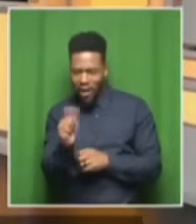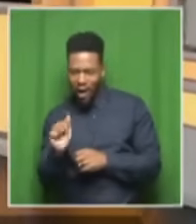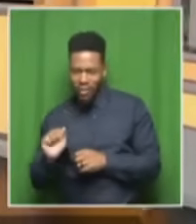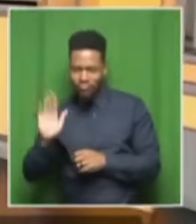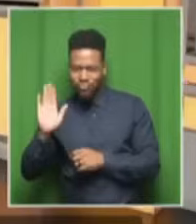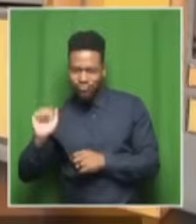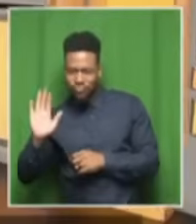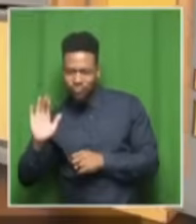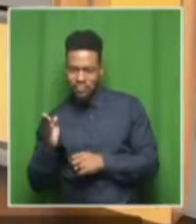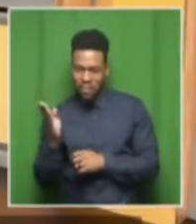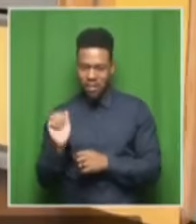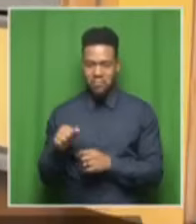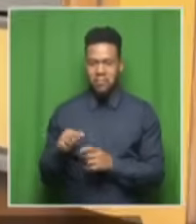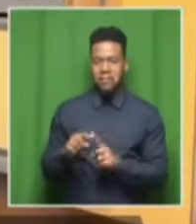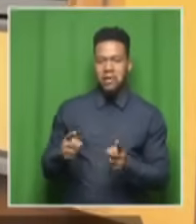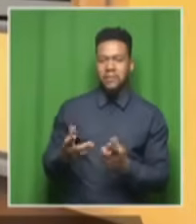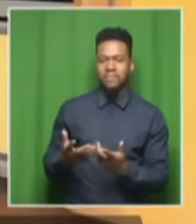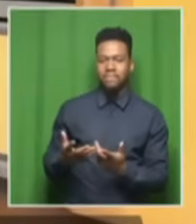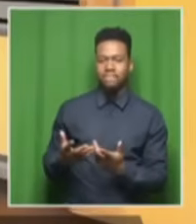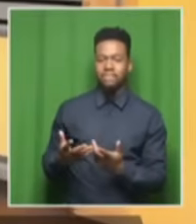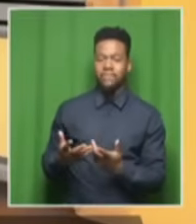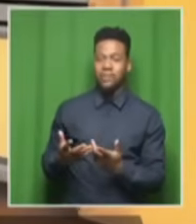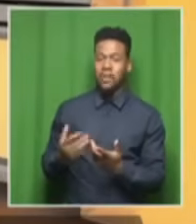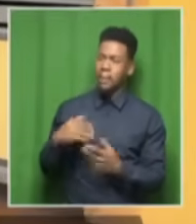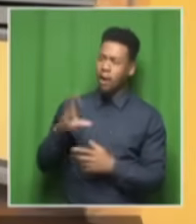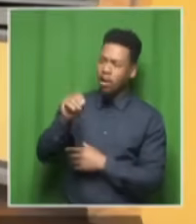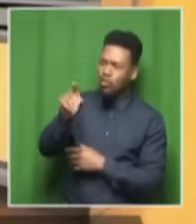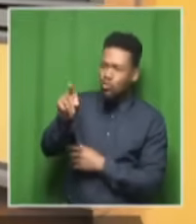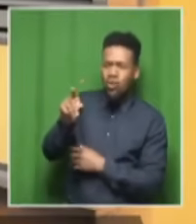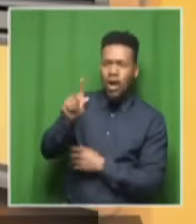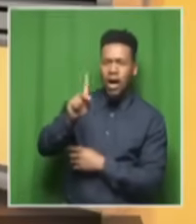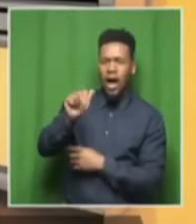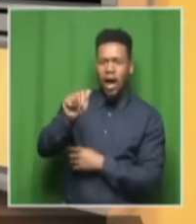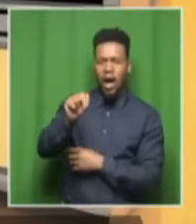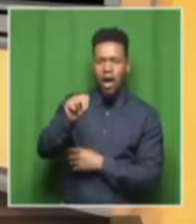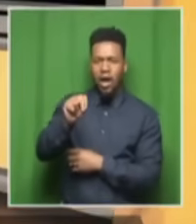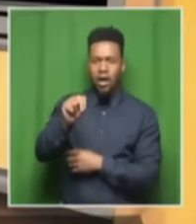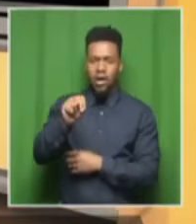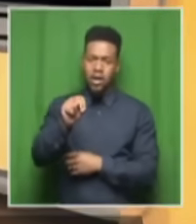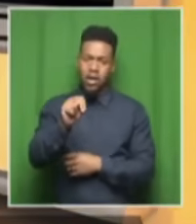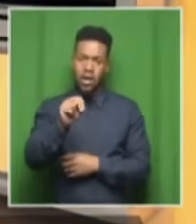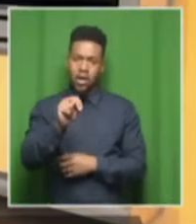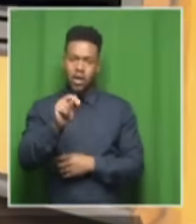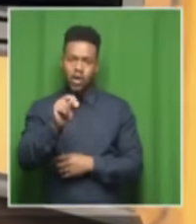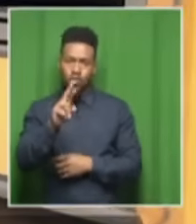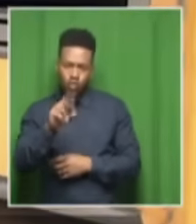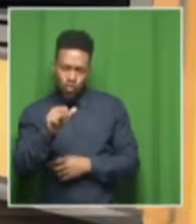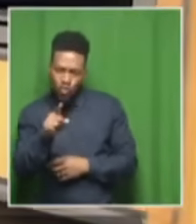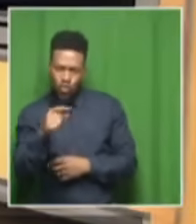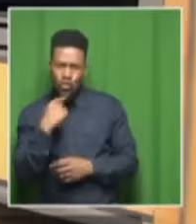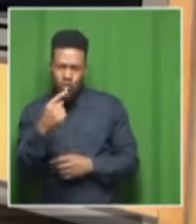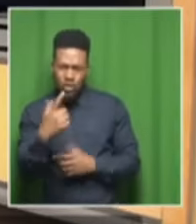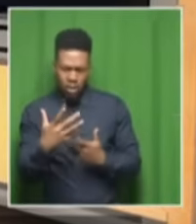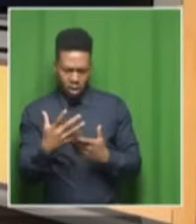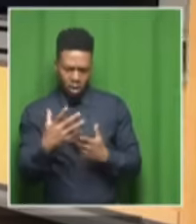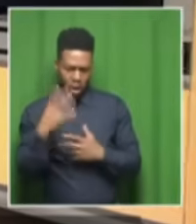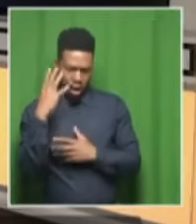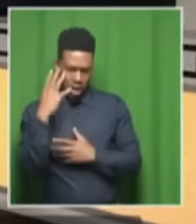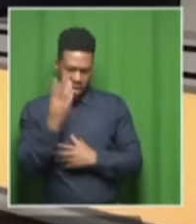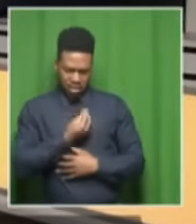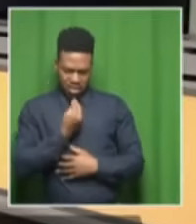I'll come back to him as a question. So Karnu, you're saying it's a mixed experience being young. There's an energy in the youth